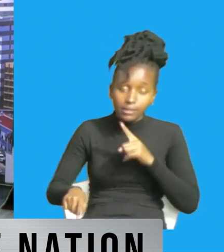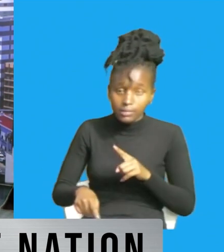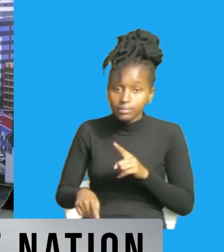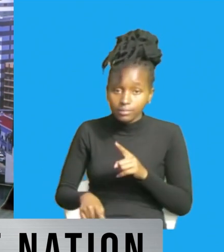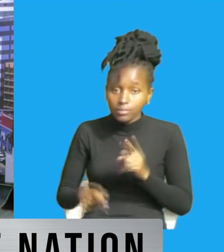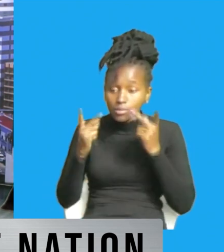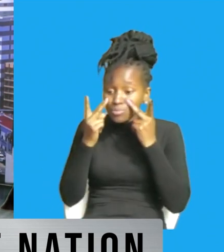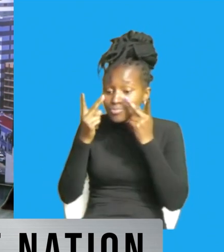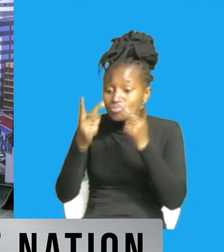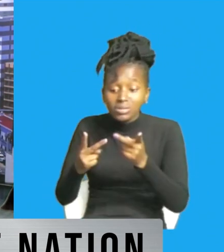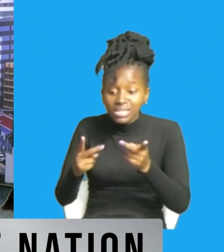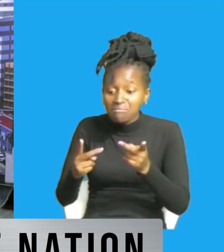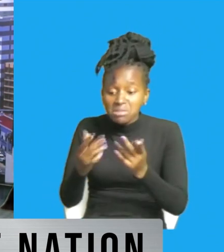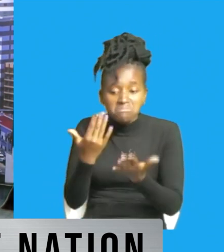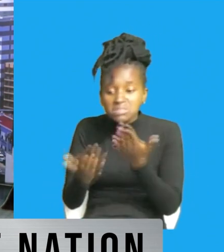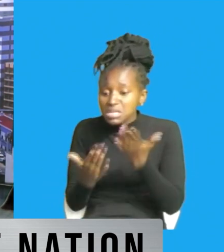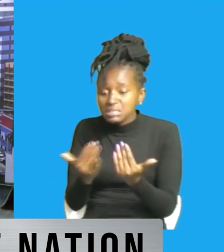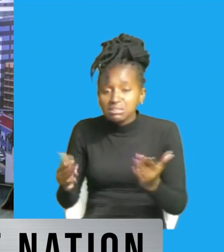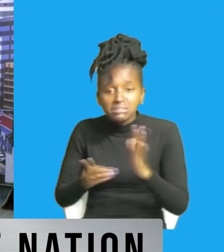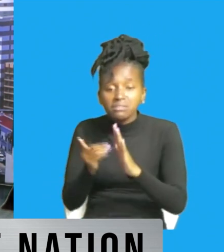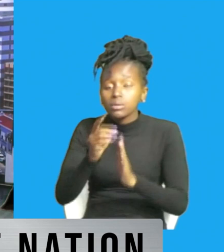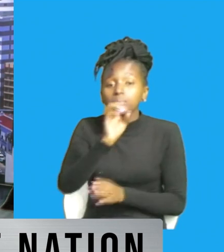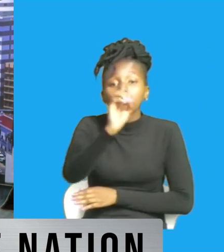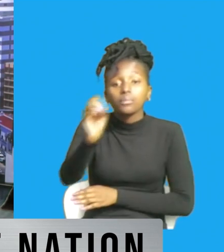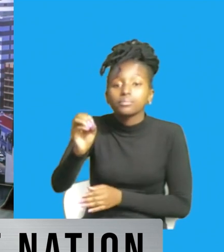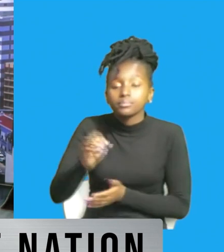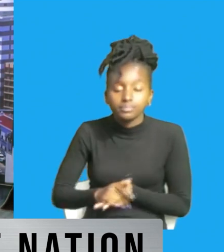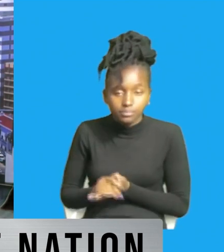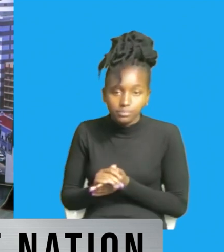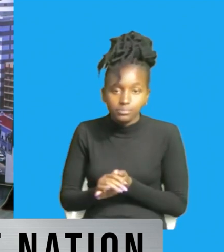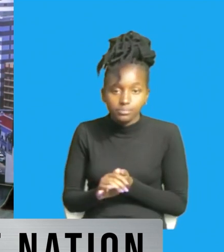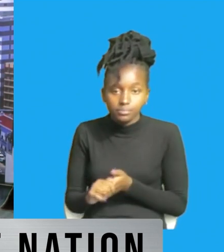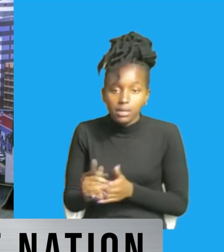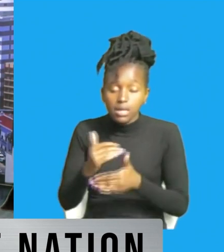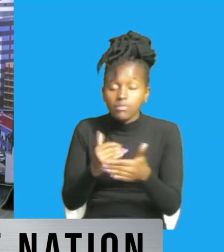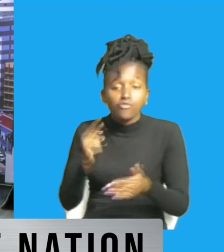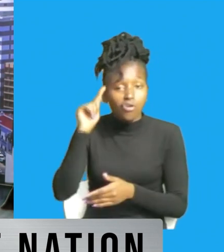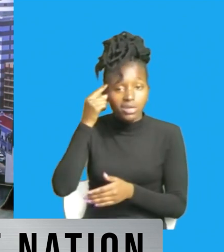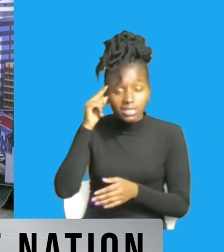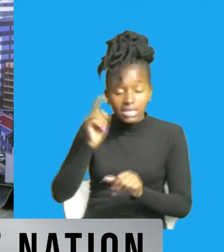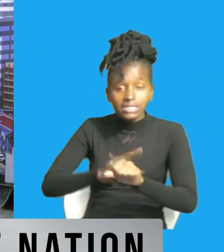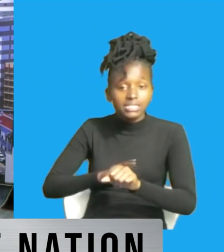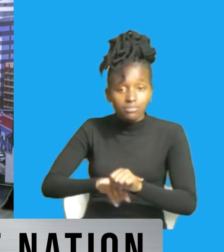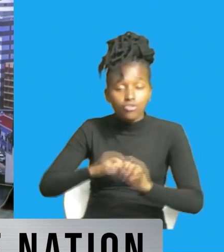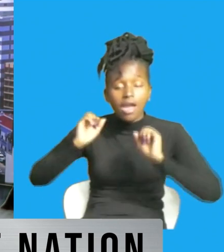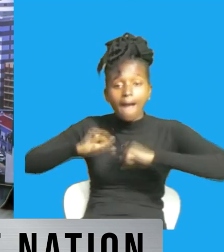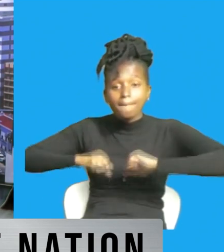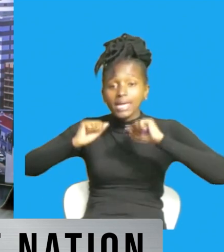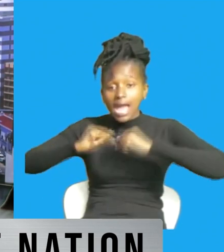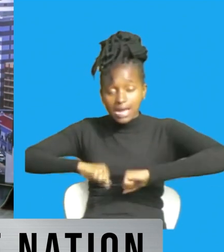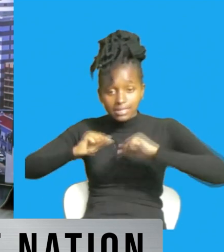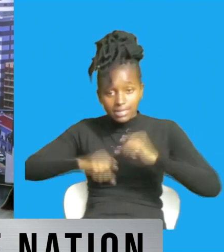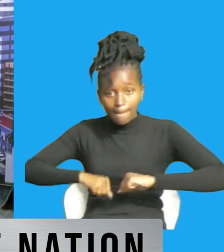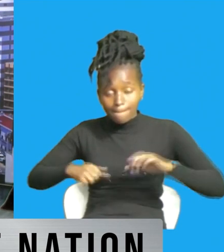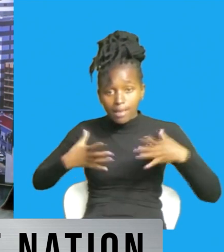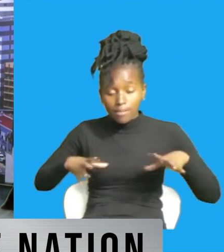tunaona kama imesonga mbele. Tulikuwa tunafikiri that after walikuwa wamepatiana ile wakasema sasa kila mtu atoke, watu wametolewa, wamepelekwa kwa